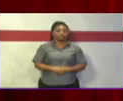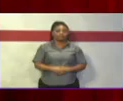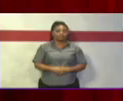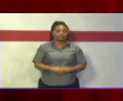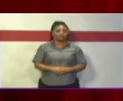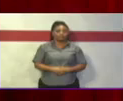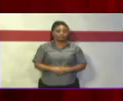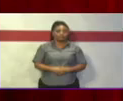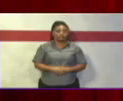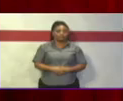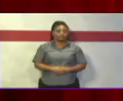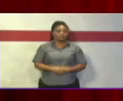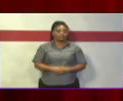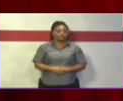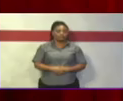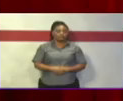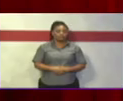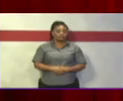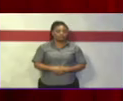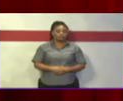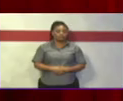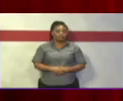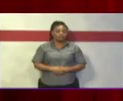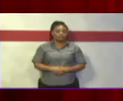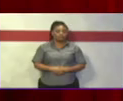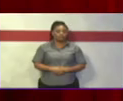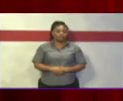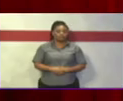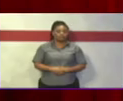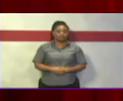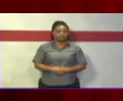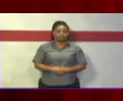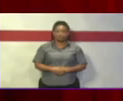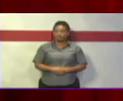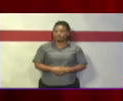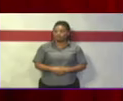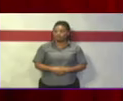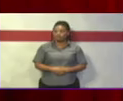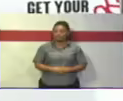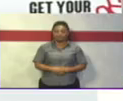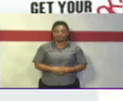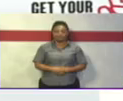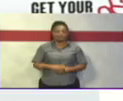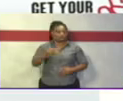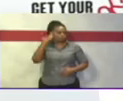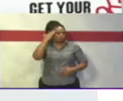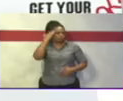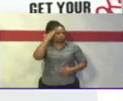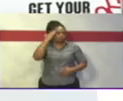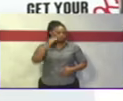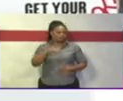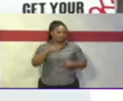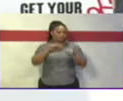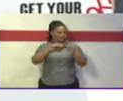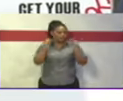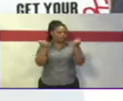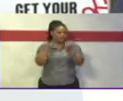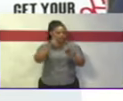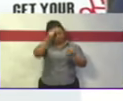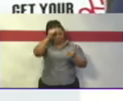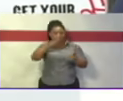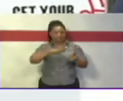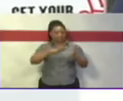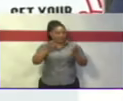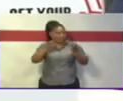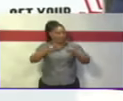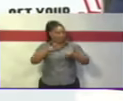Yes, Mr. Thomas. Well, as you may be aware, that incident occurred somewhere around 1 a.m.